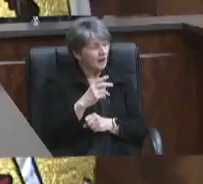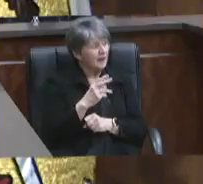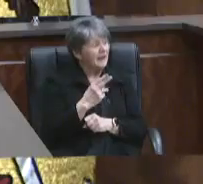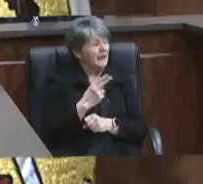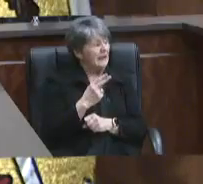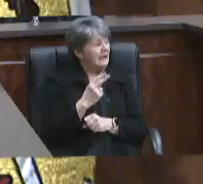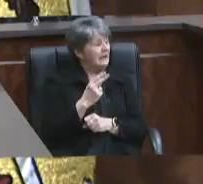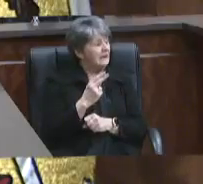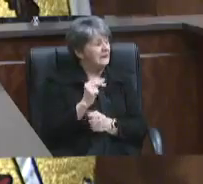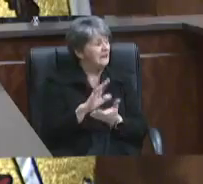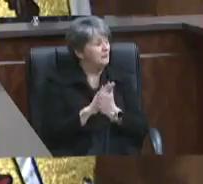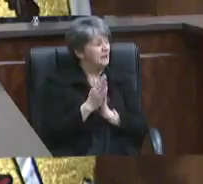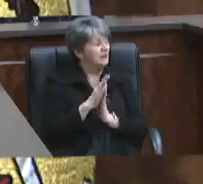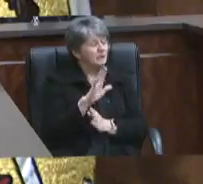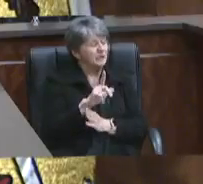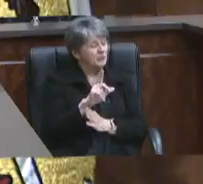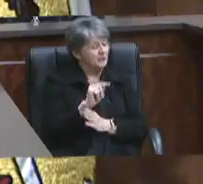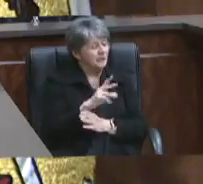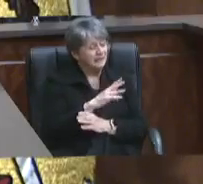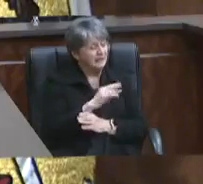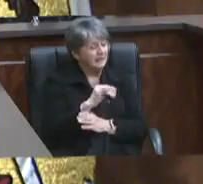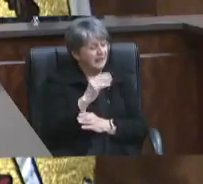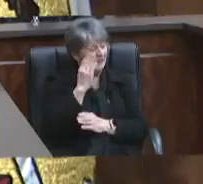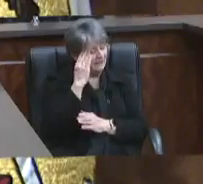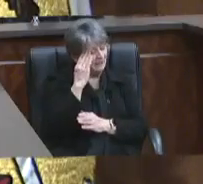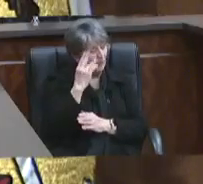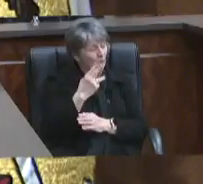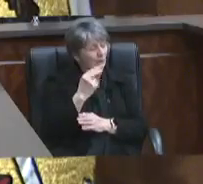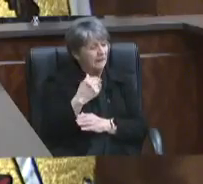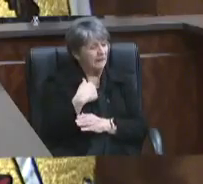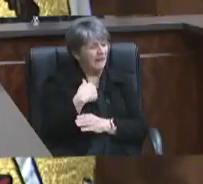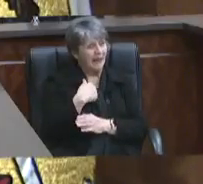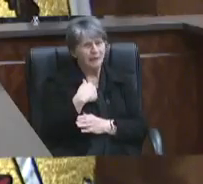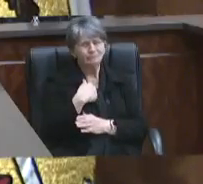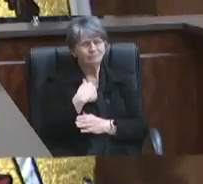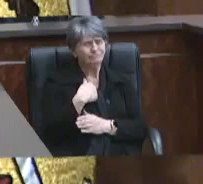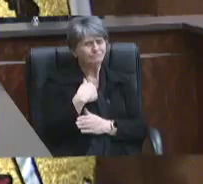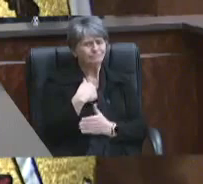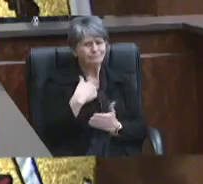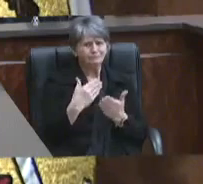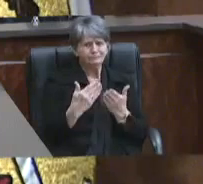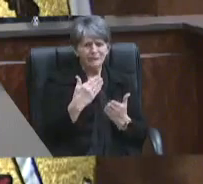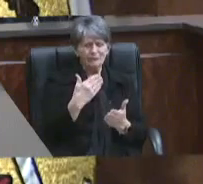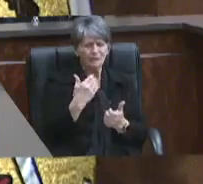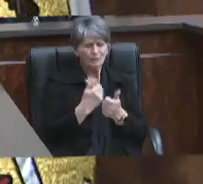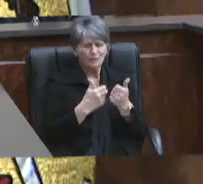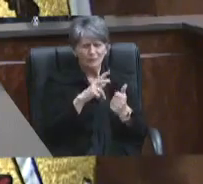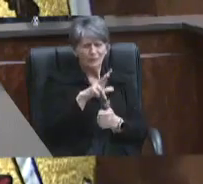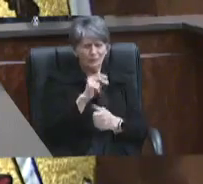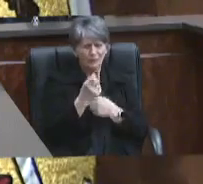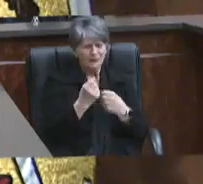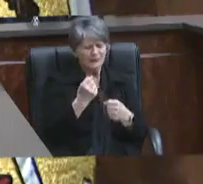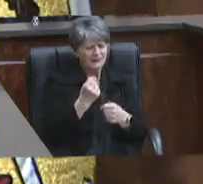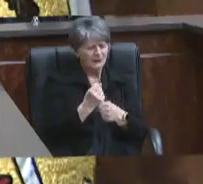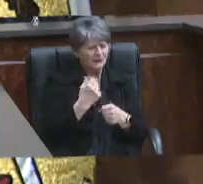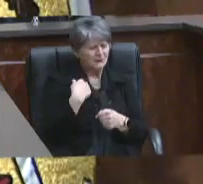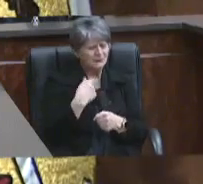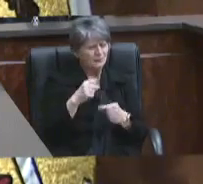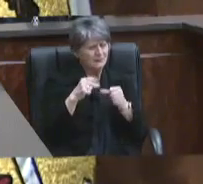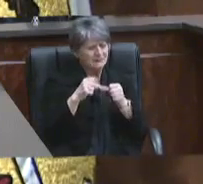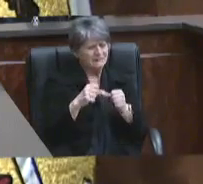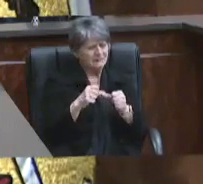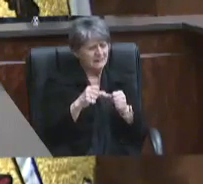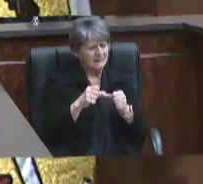a lieutenant, and I know he had probably close to 30 years on, and we still remain